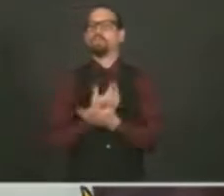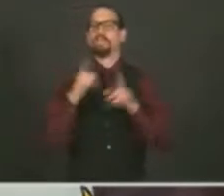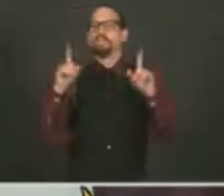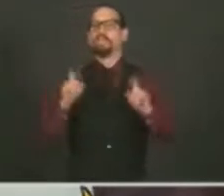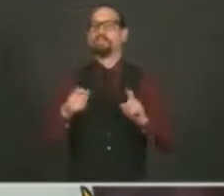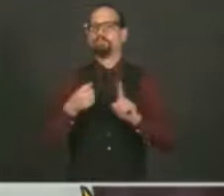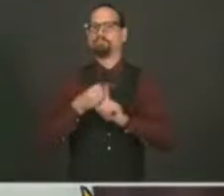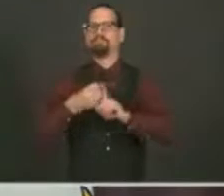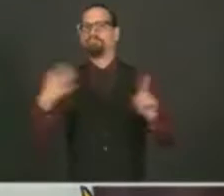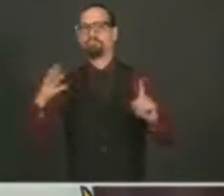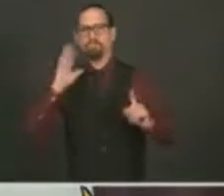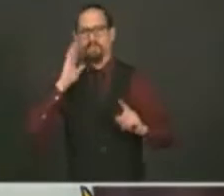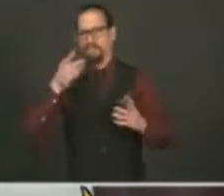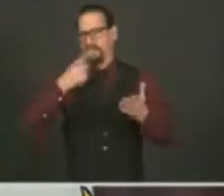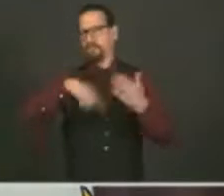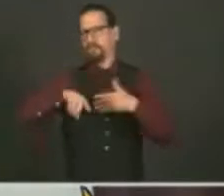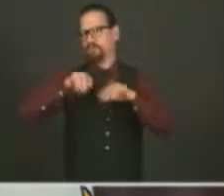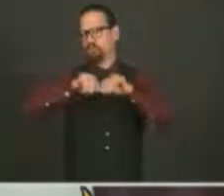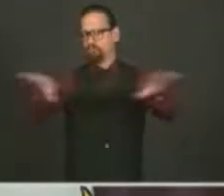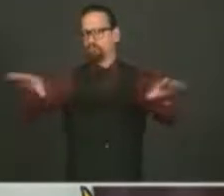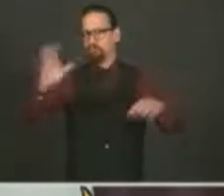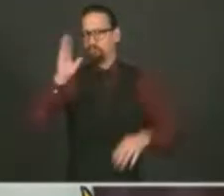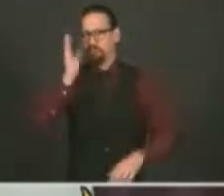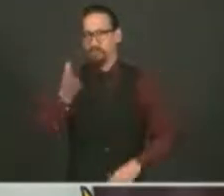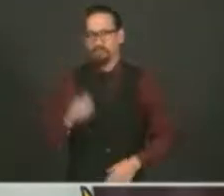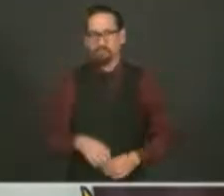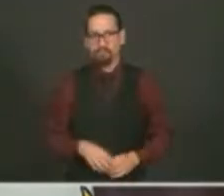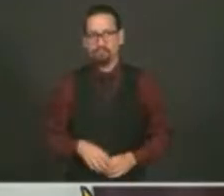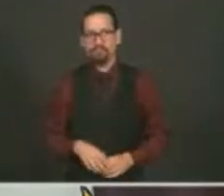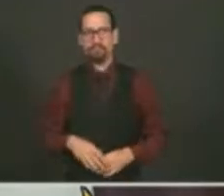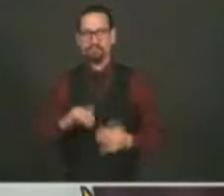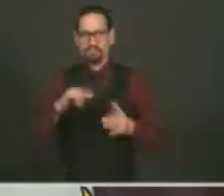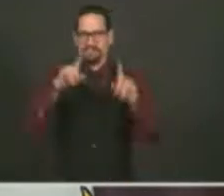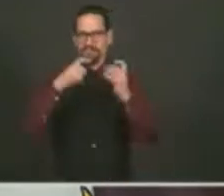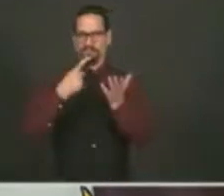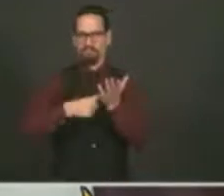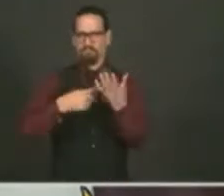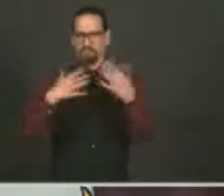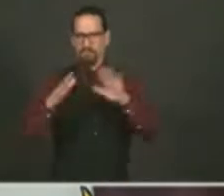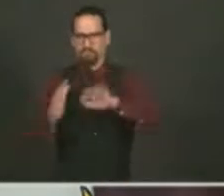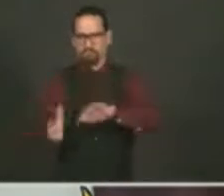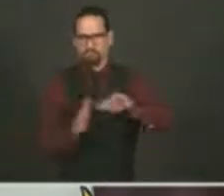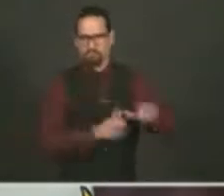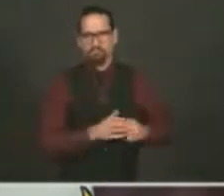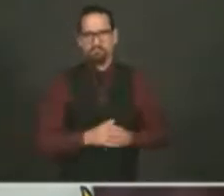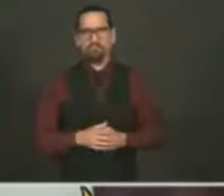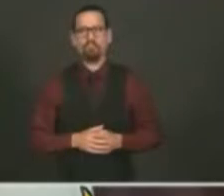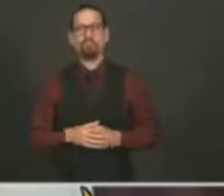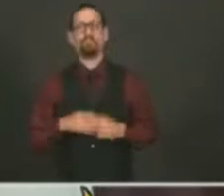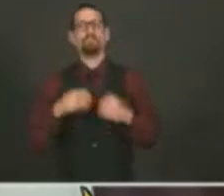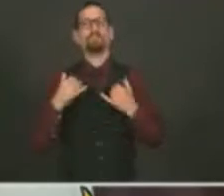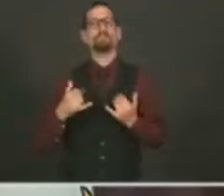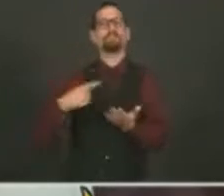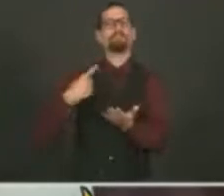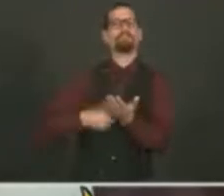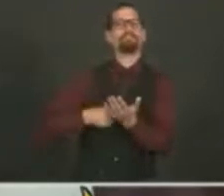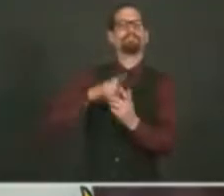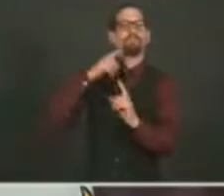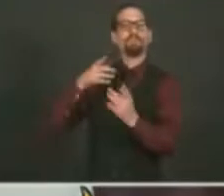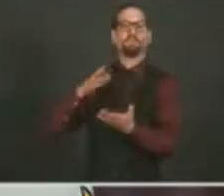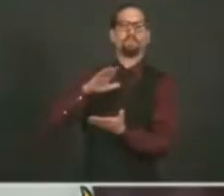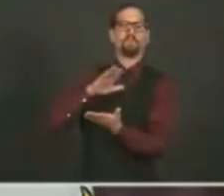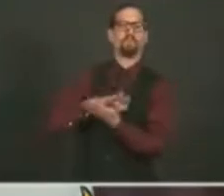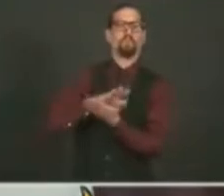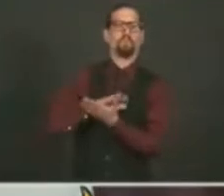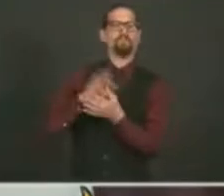Okay, I'd like to make an announcement about Providence and Central Falls schools. I'm going to change gears for a minute. At the end of August, we